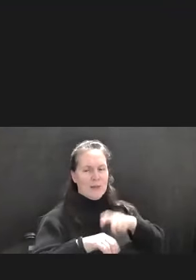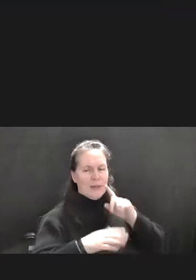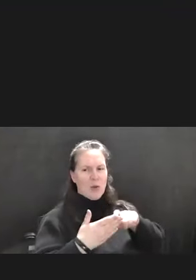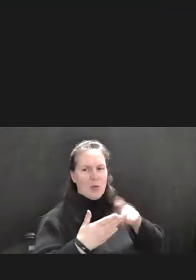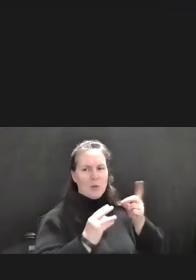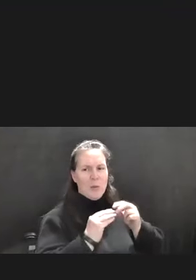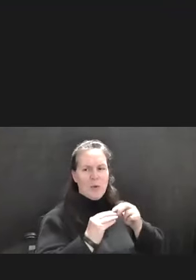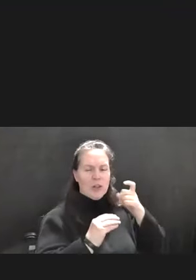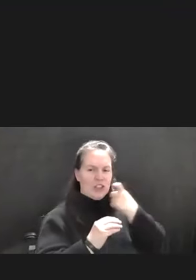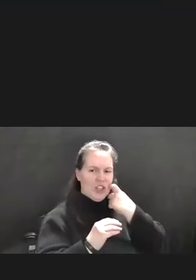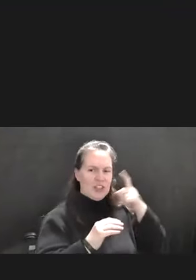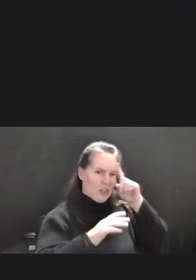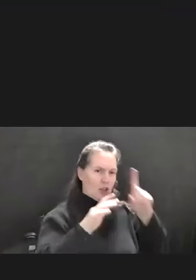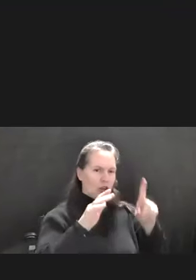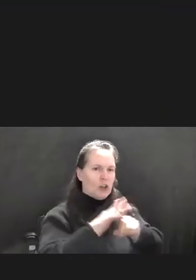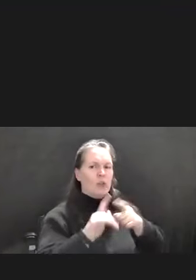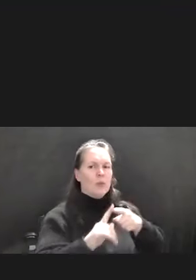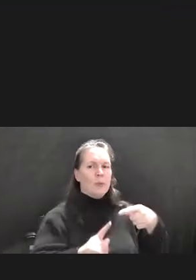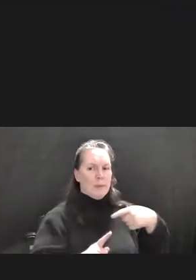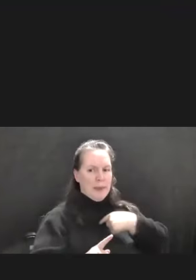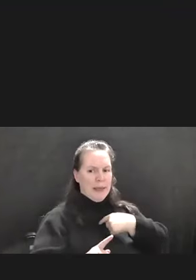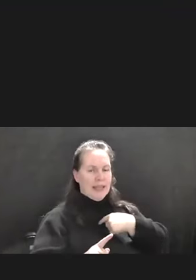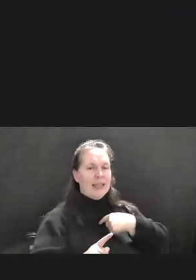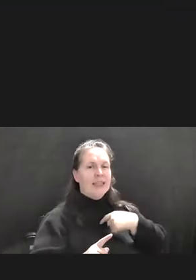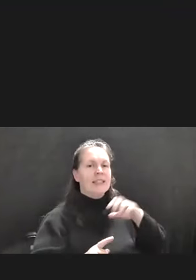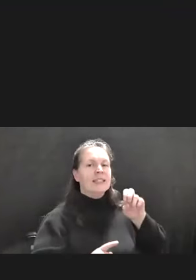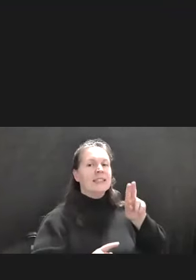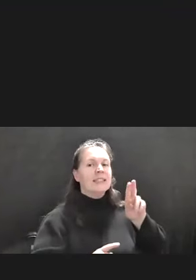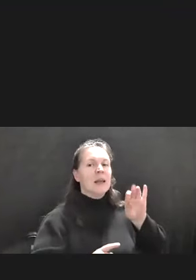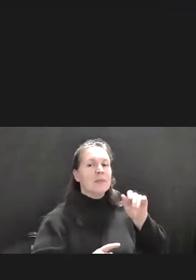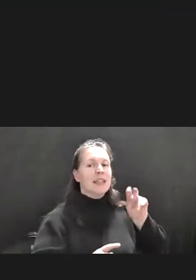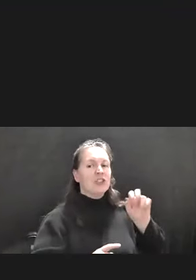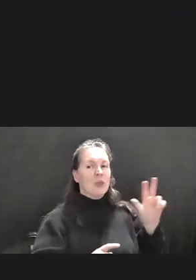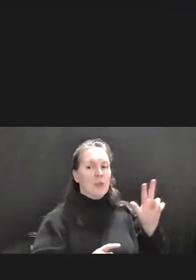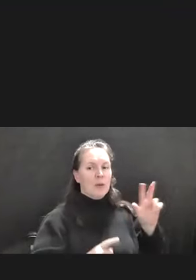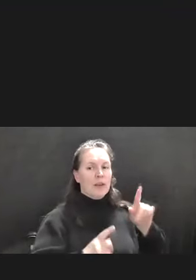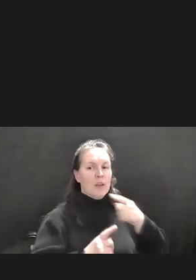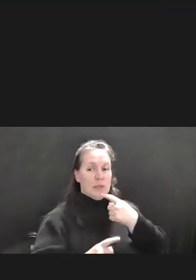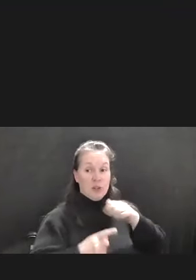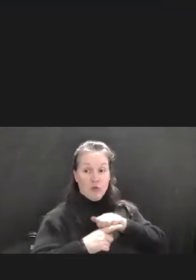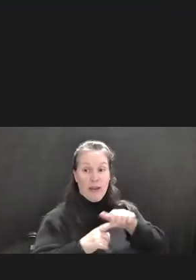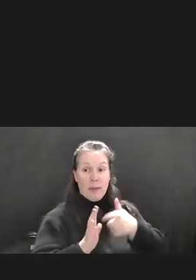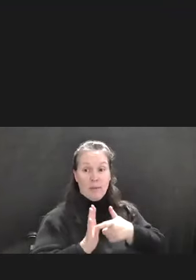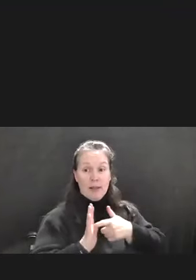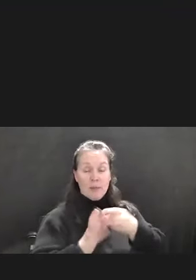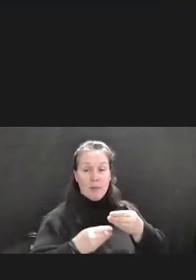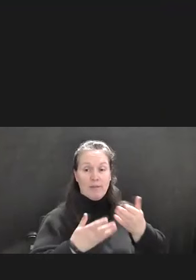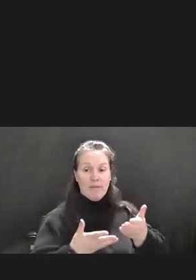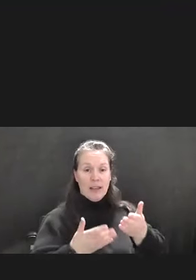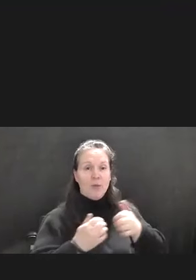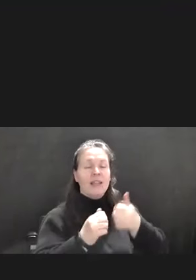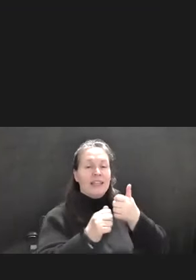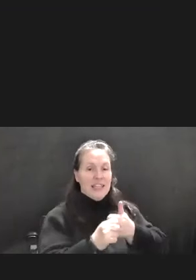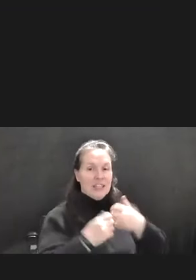just occurred to me that subsection three, when you say training must be provided in accordance with each health